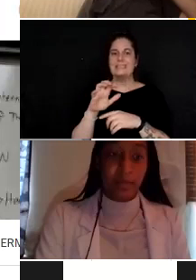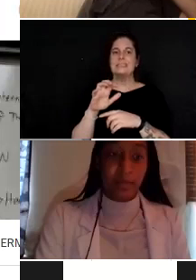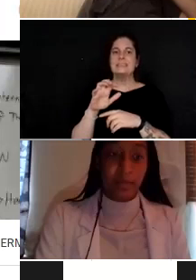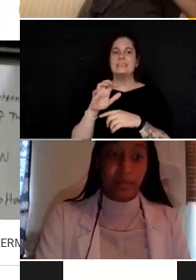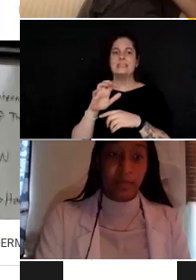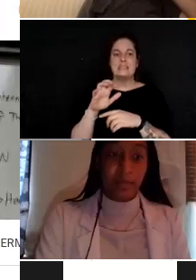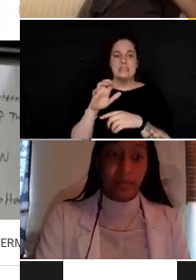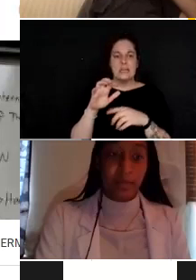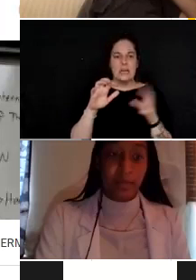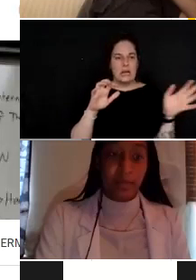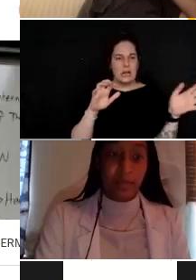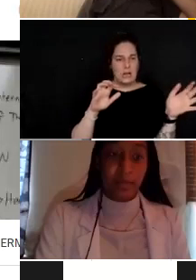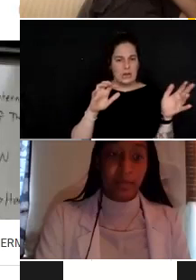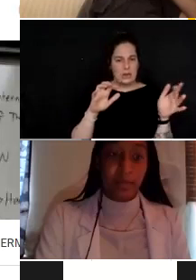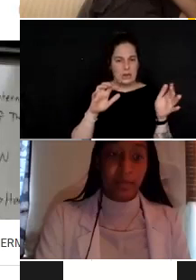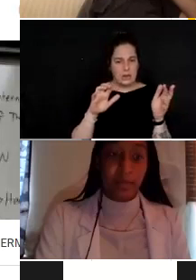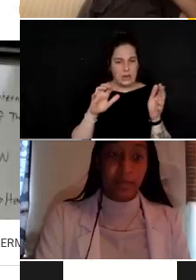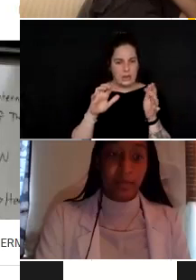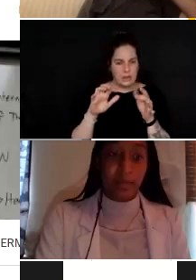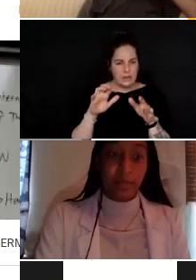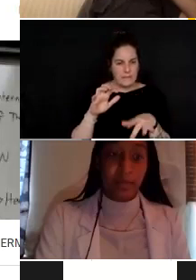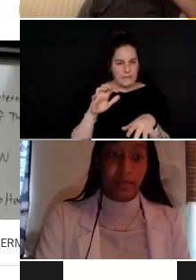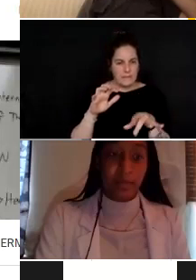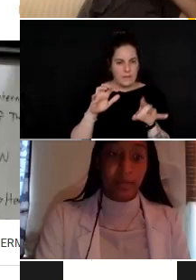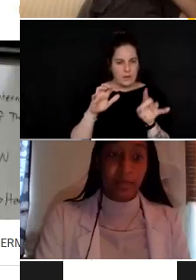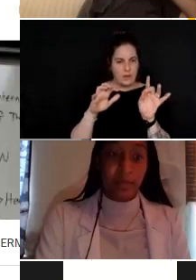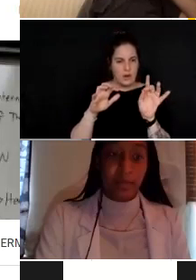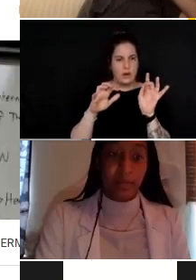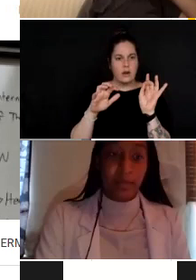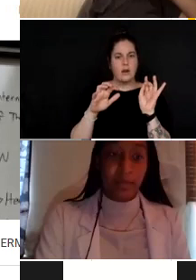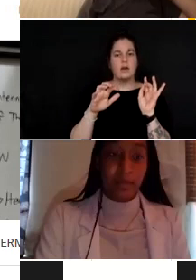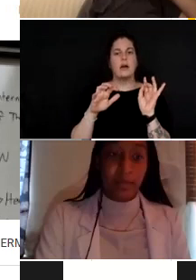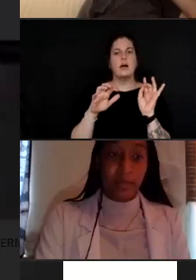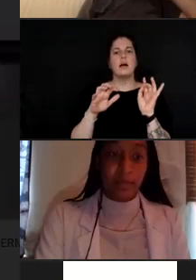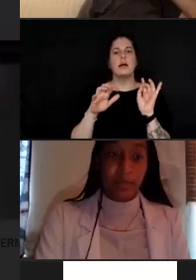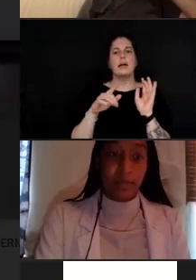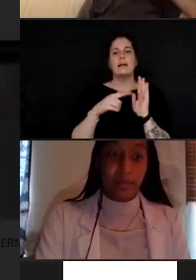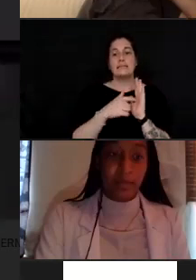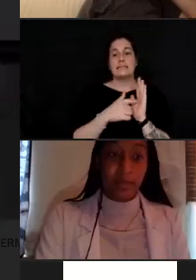Okay. And I'm going to go into this example here.